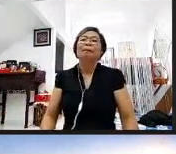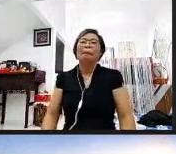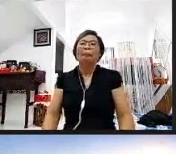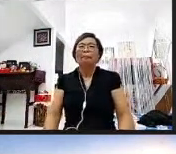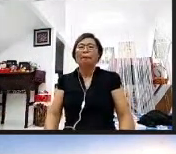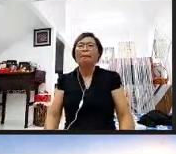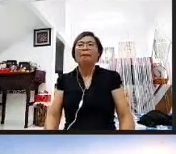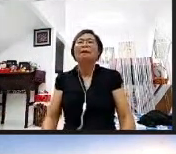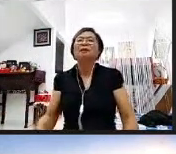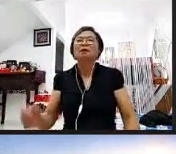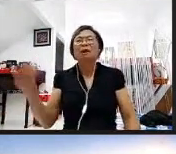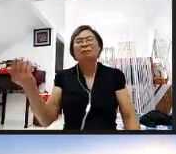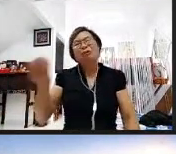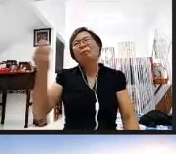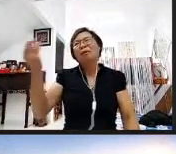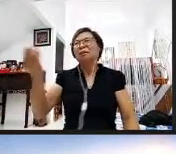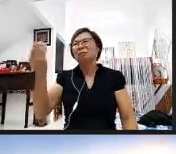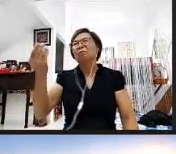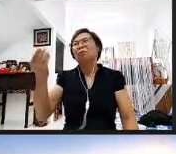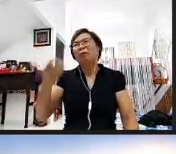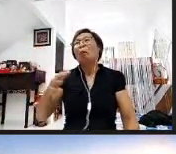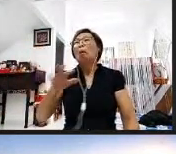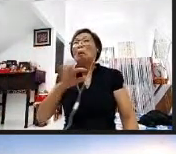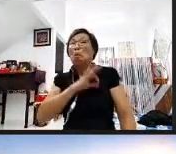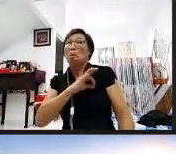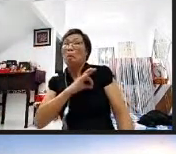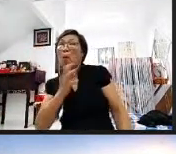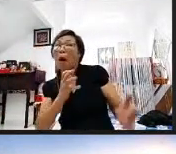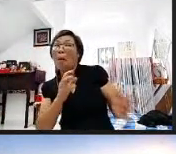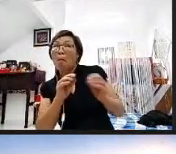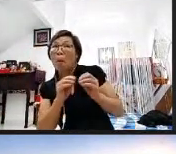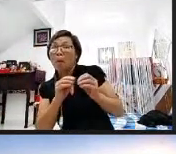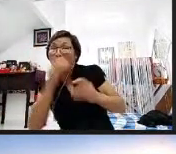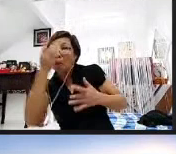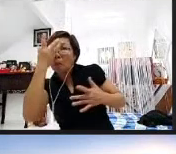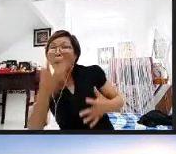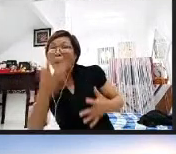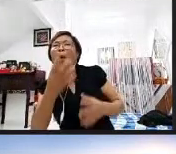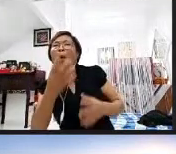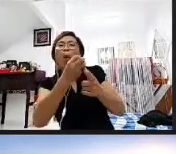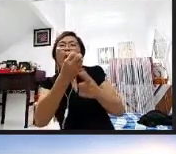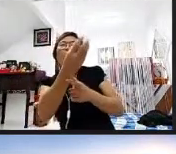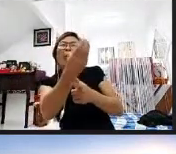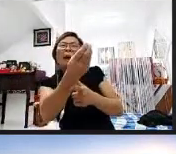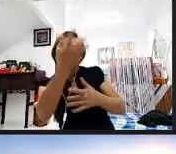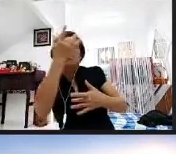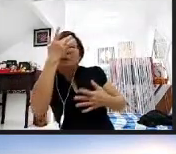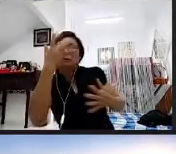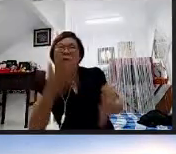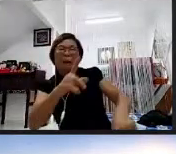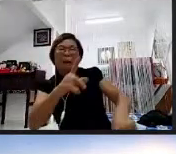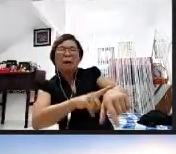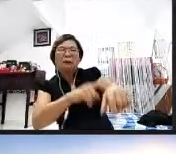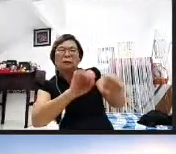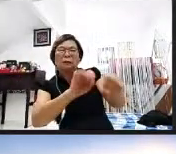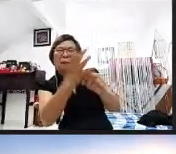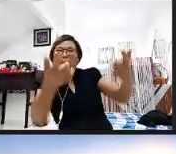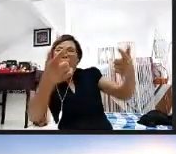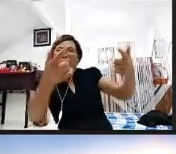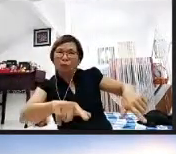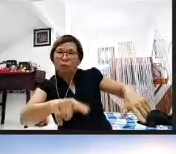think naturally a lot of people want to know whether I have more patients or actually less patients during the pandemic